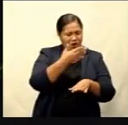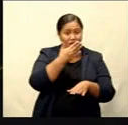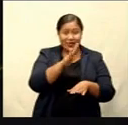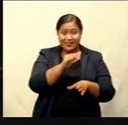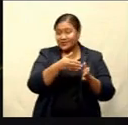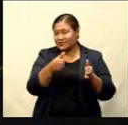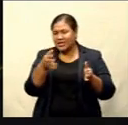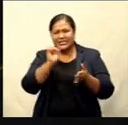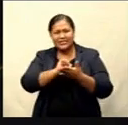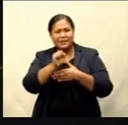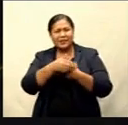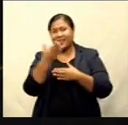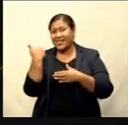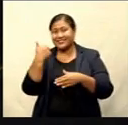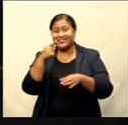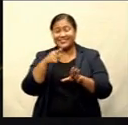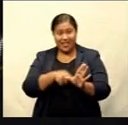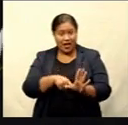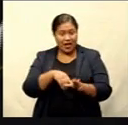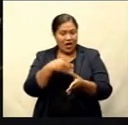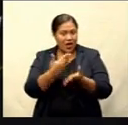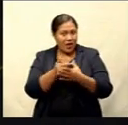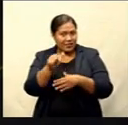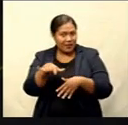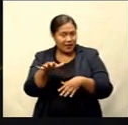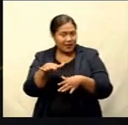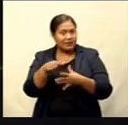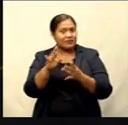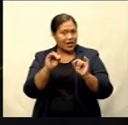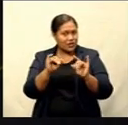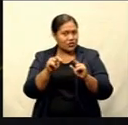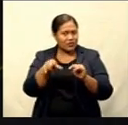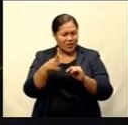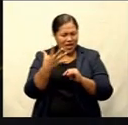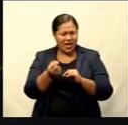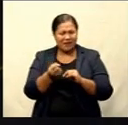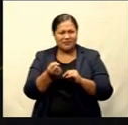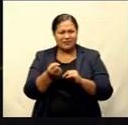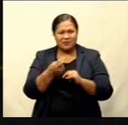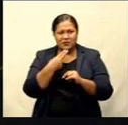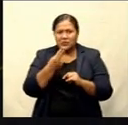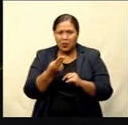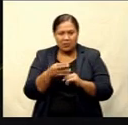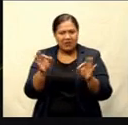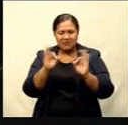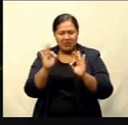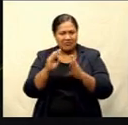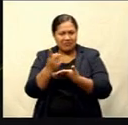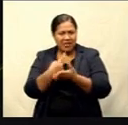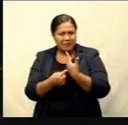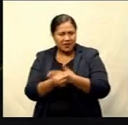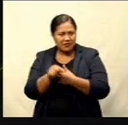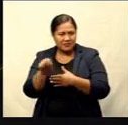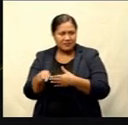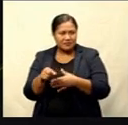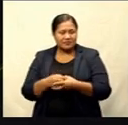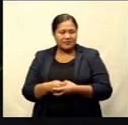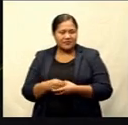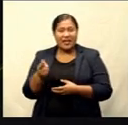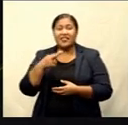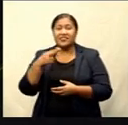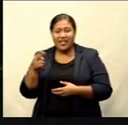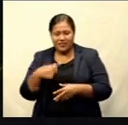year, and on the alleged incident, however, we have been told there was no action taken, and it is then that